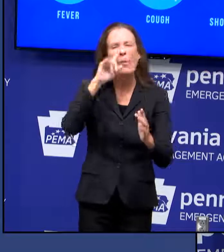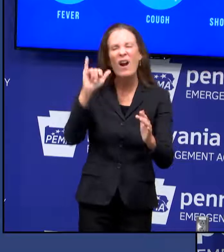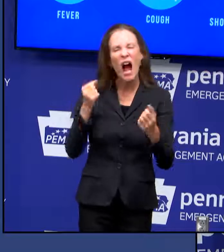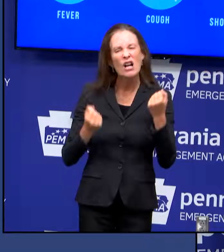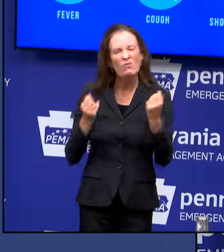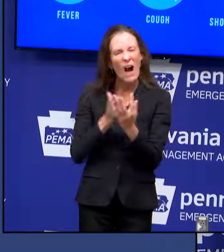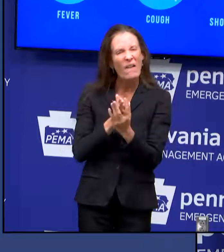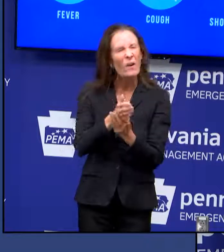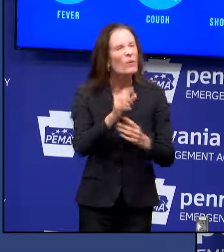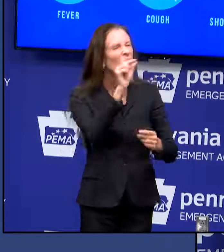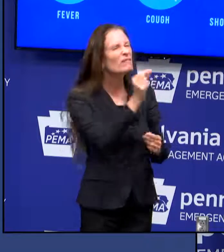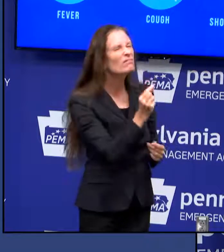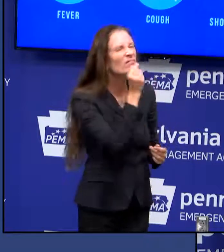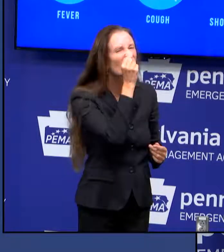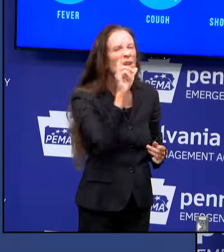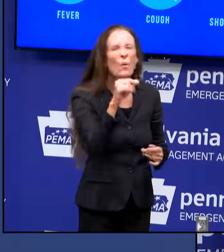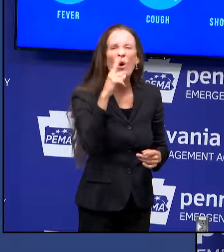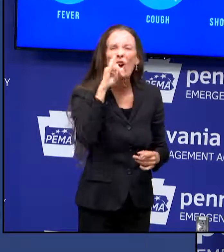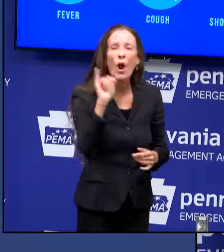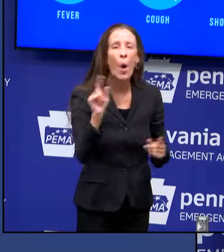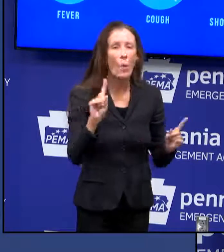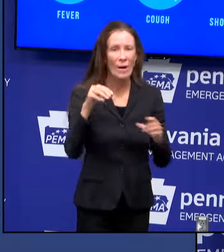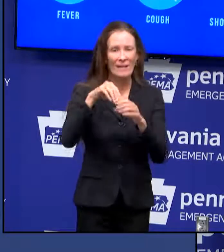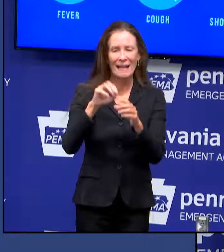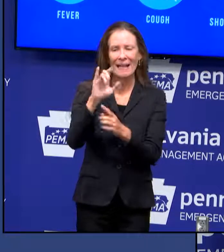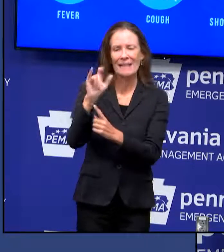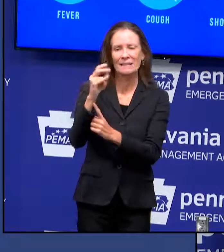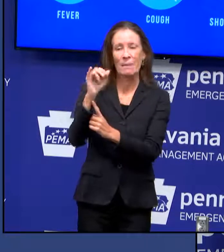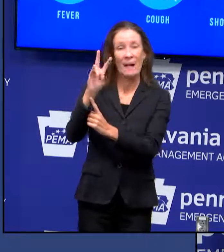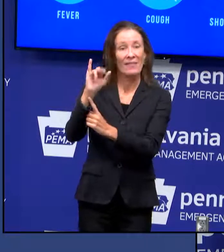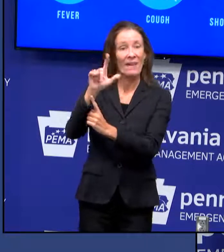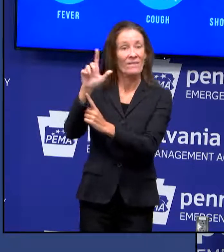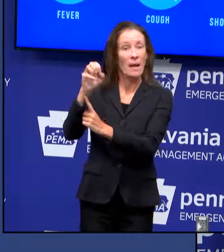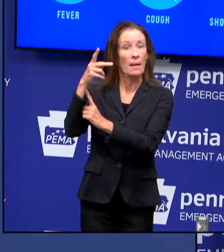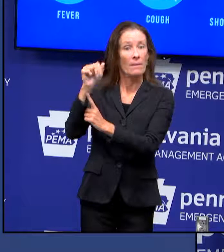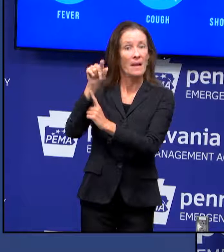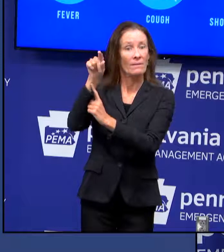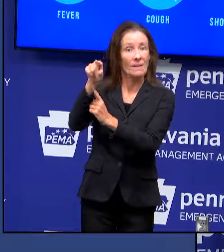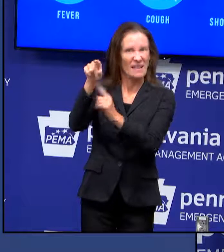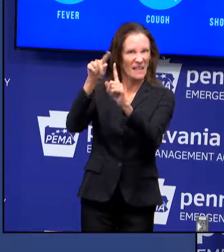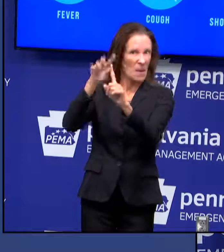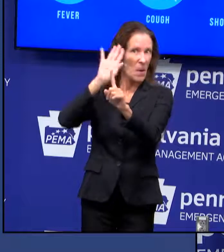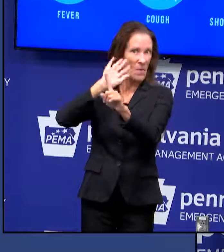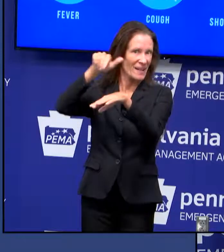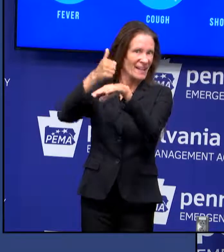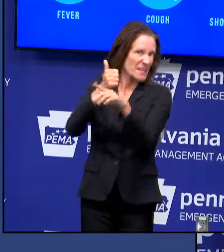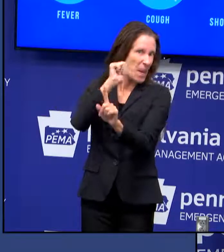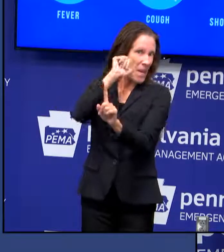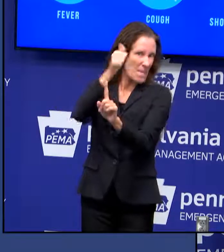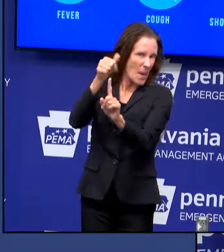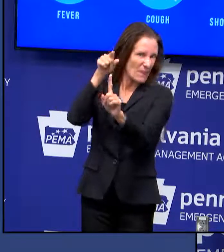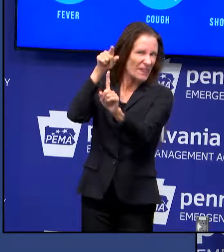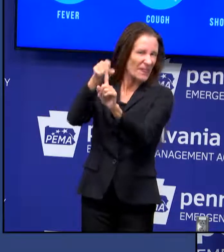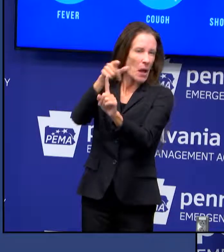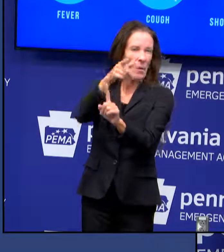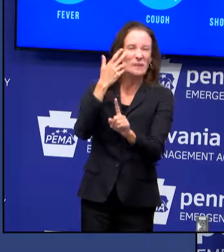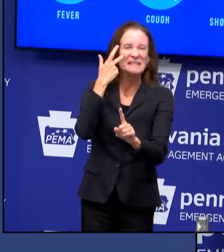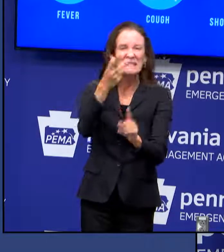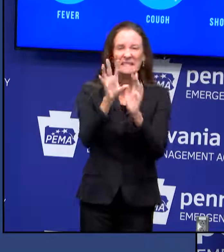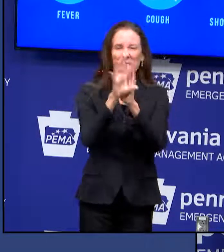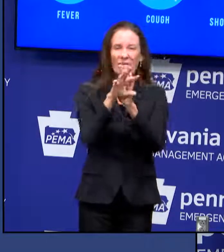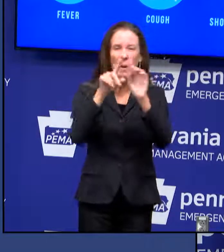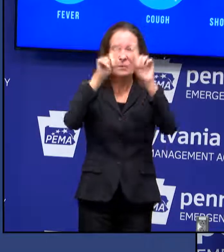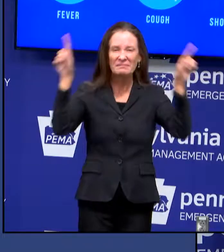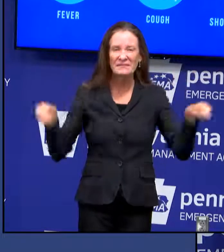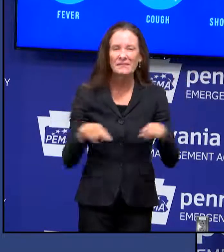in Elizabethville, Pennsylvania. So this site will be active tomorrow, and currently went through dry runs yesterday to training